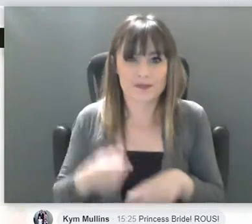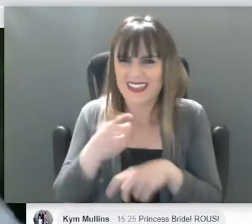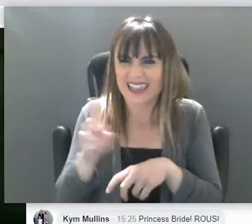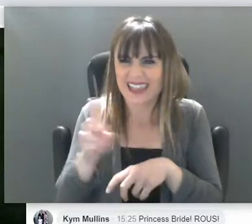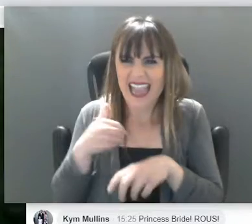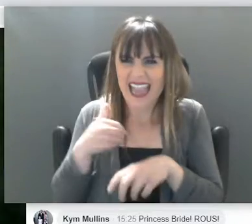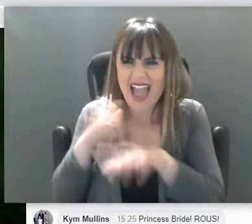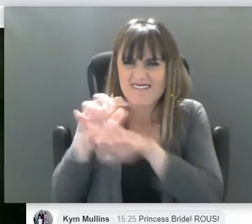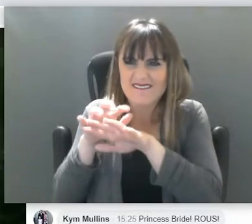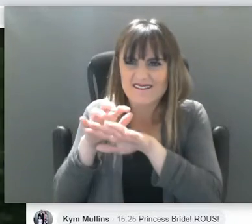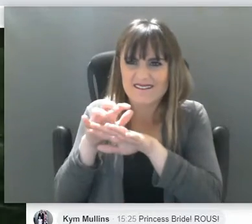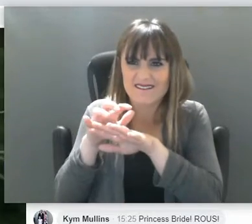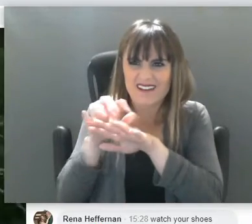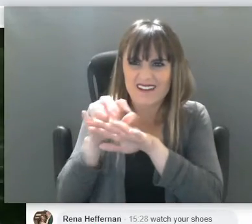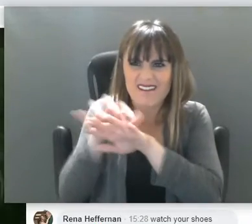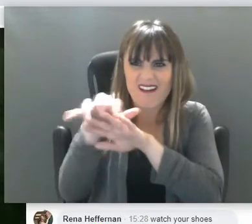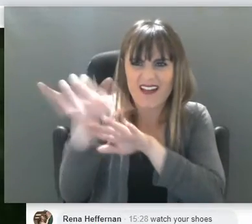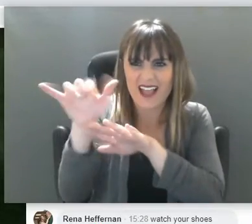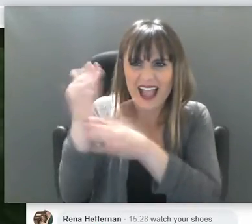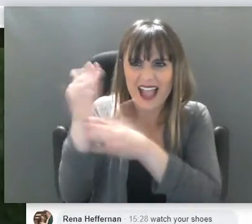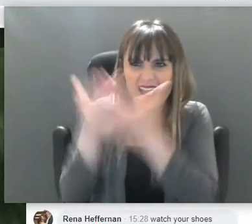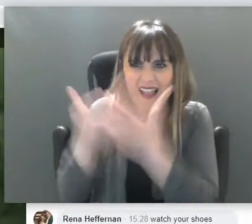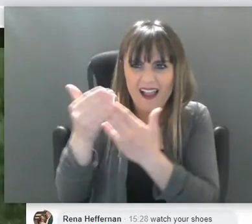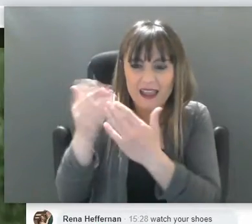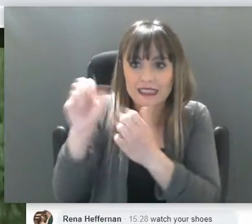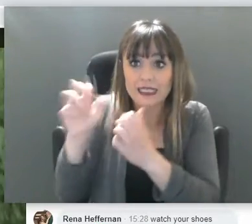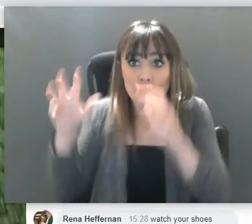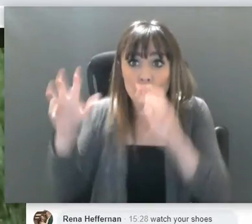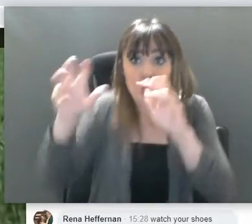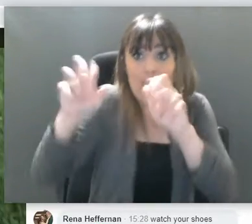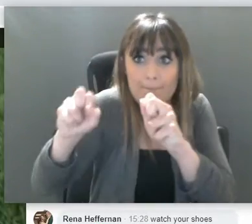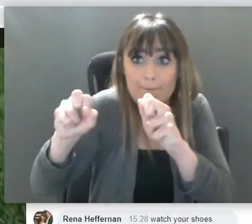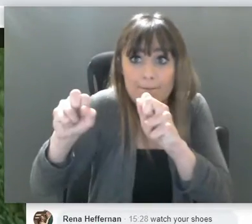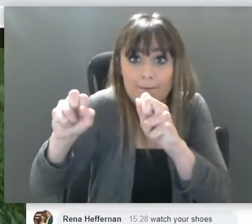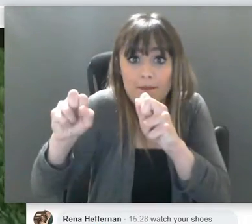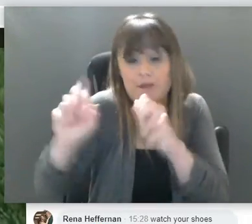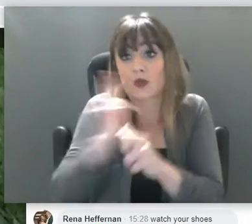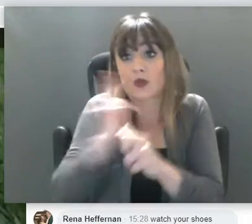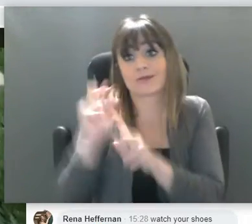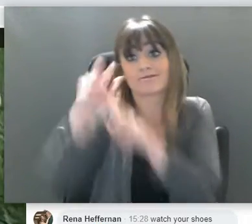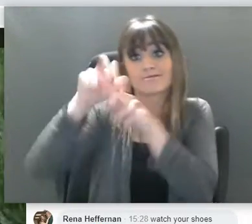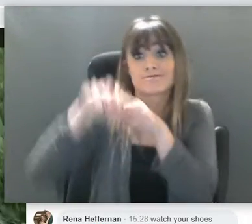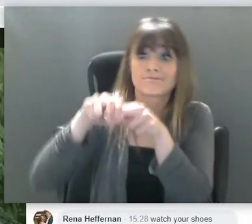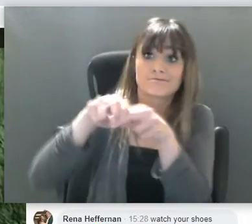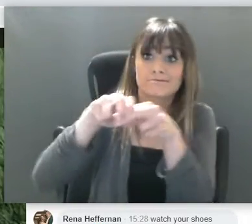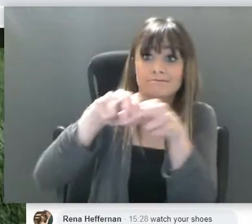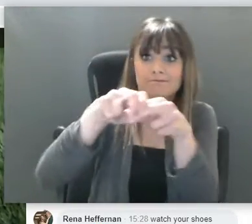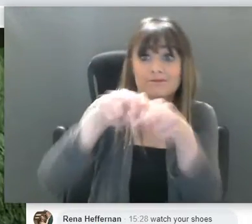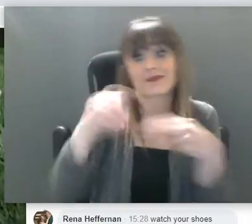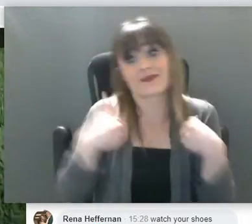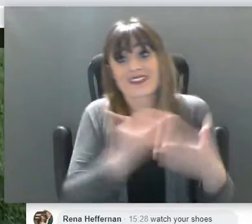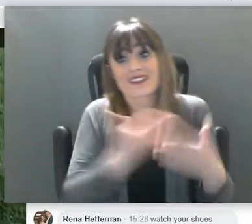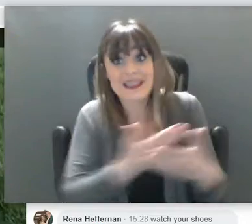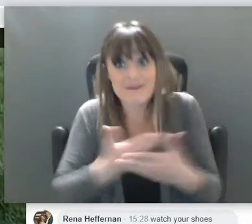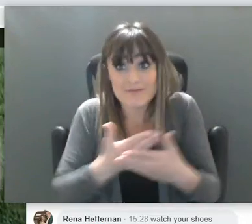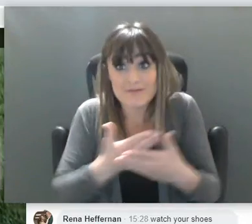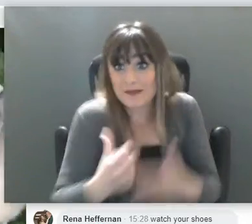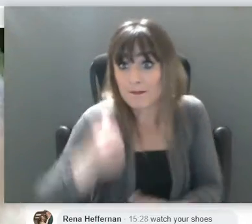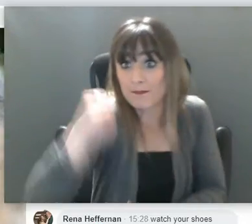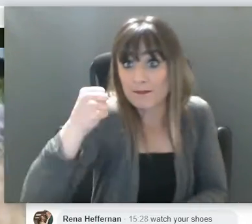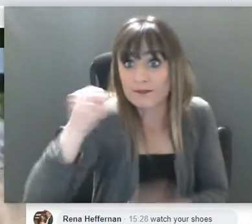grabbing onto things, and they'll grab onto their mom's fur, and she'll just give them a big old piggyback ride. And while she's got babies on the back, she can have